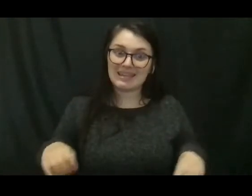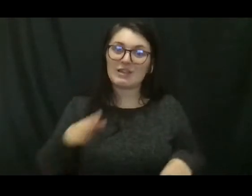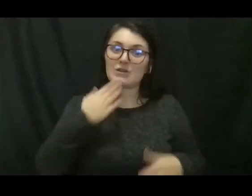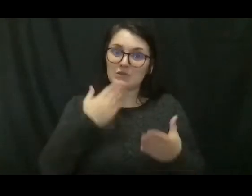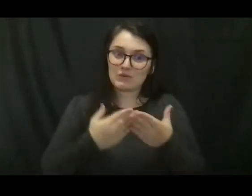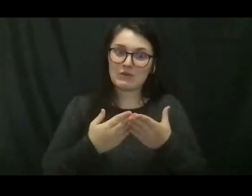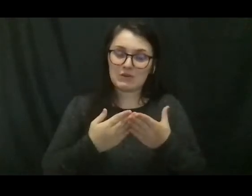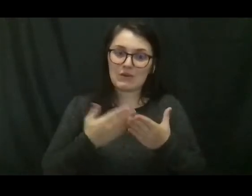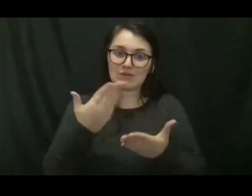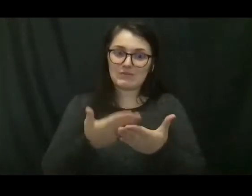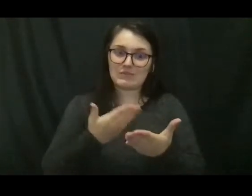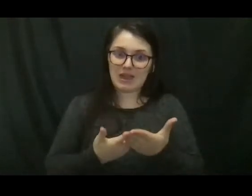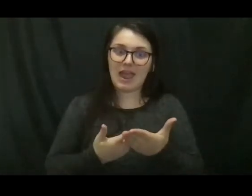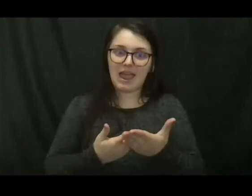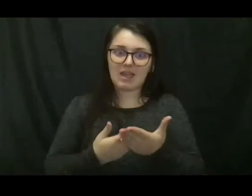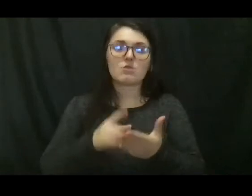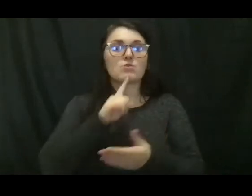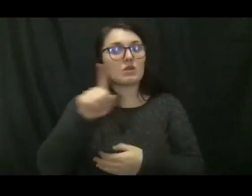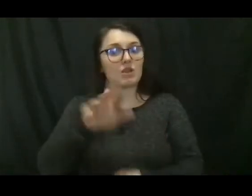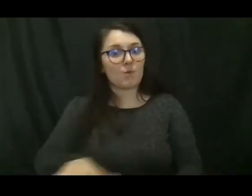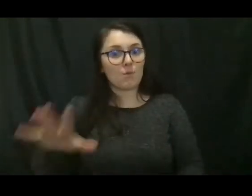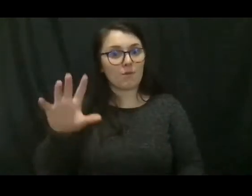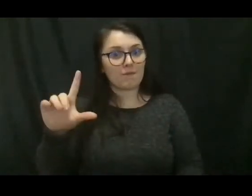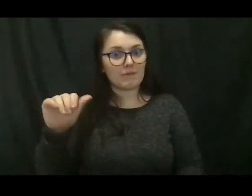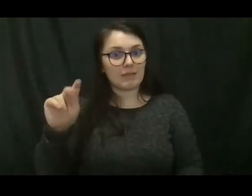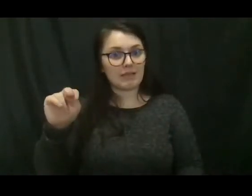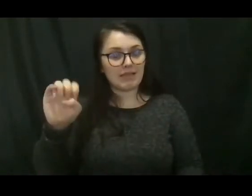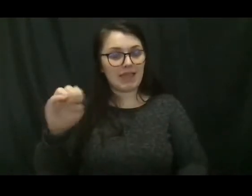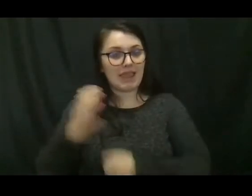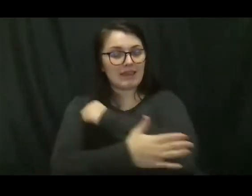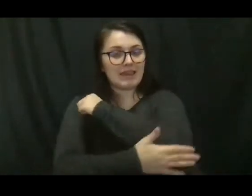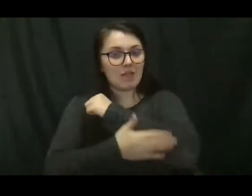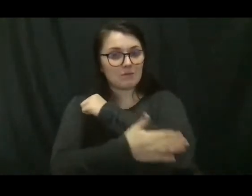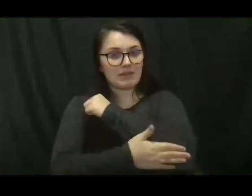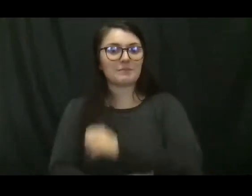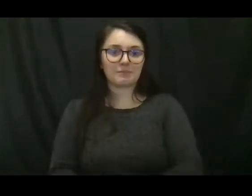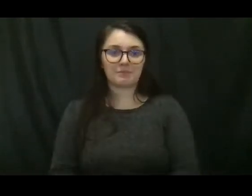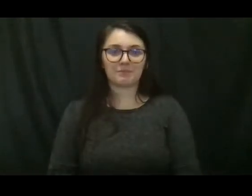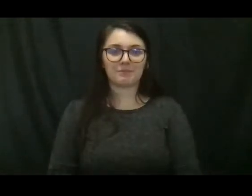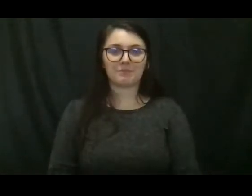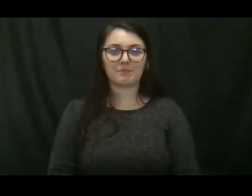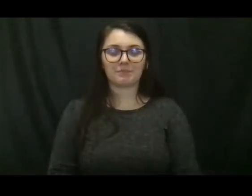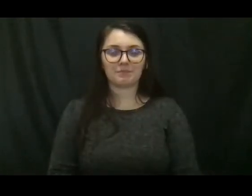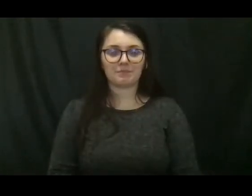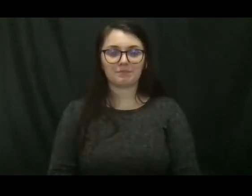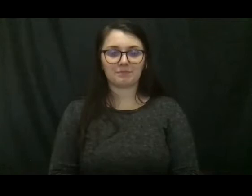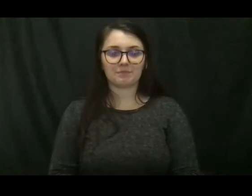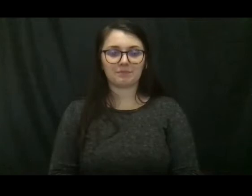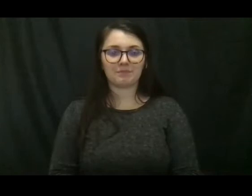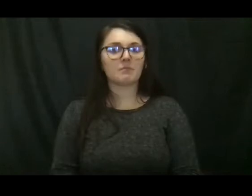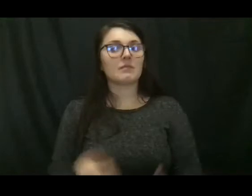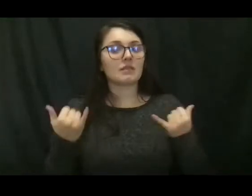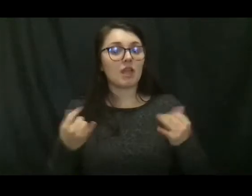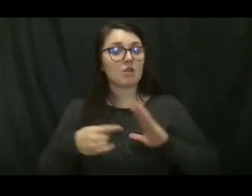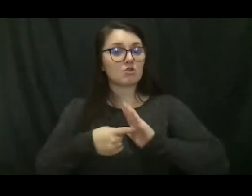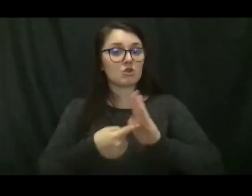Yeah, and it's actually all of Lane County. Fantastic. Yeah. Yes. So I want to show you some of the stuff that